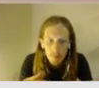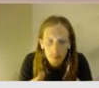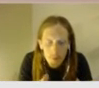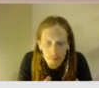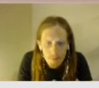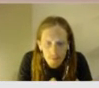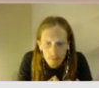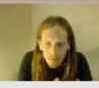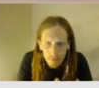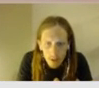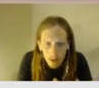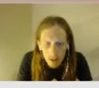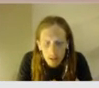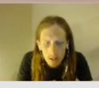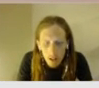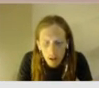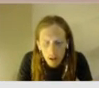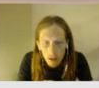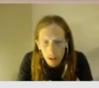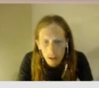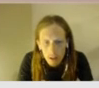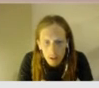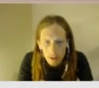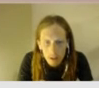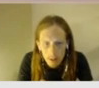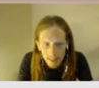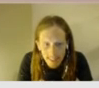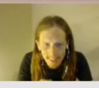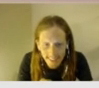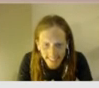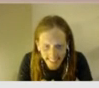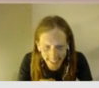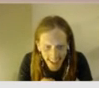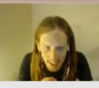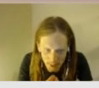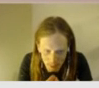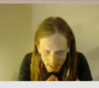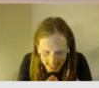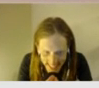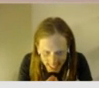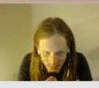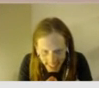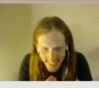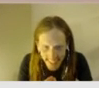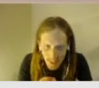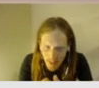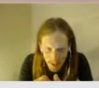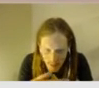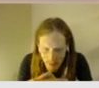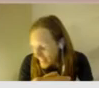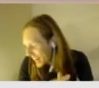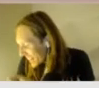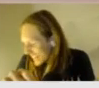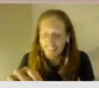so I try to bring a little attention to that. I like shooting in laundromats also. I see. I was about to mention that as well.